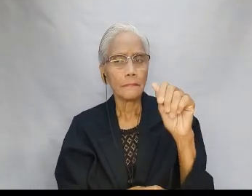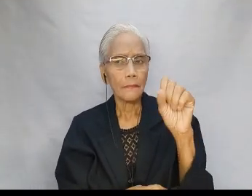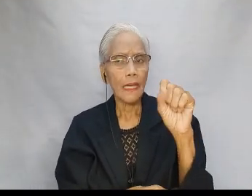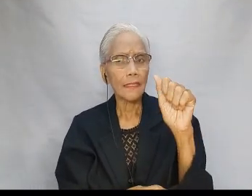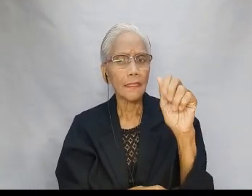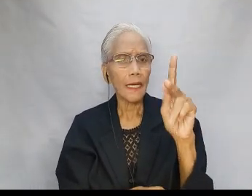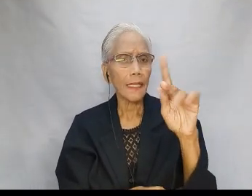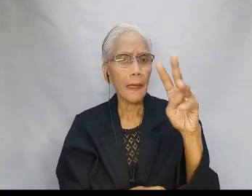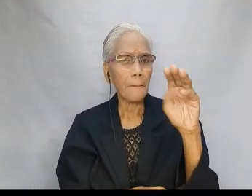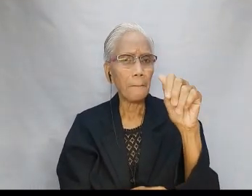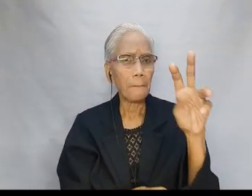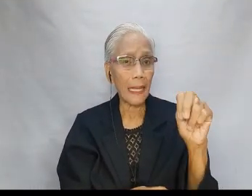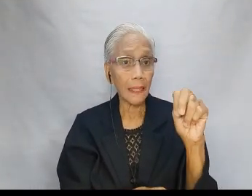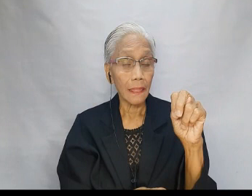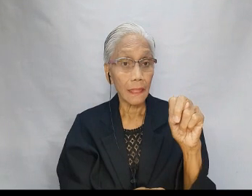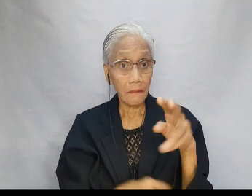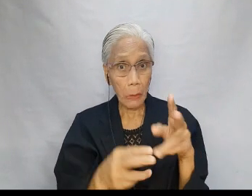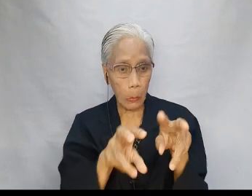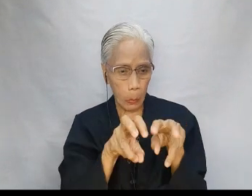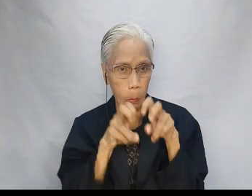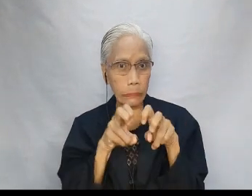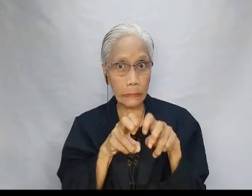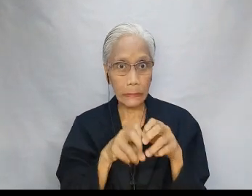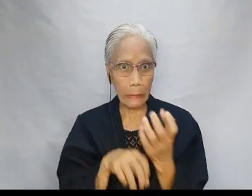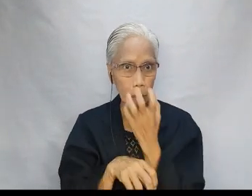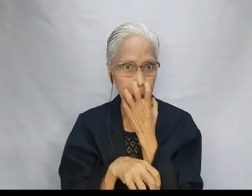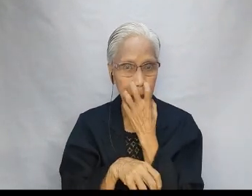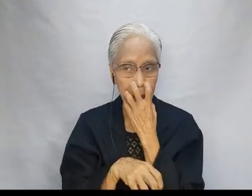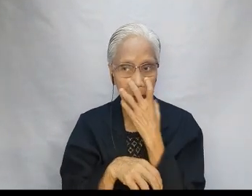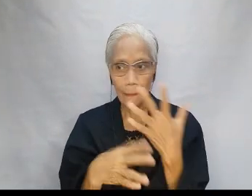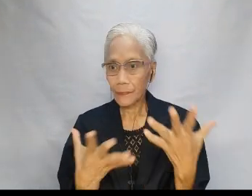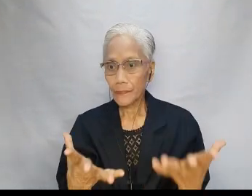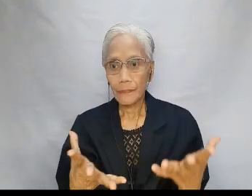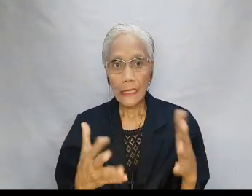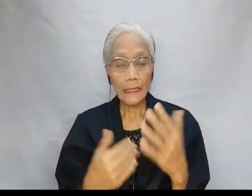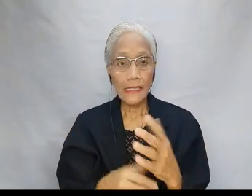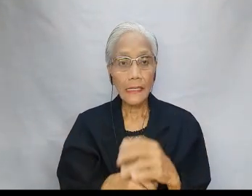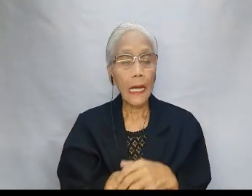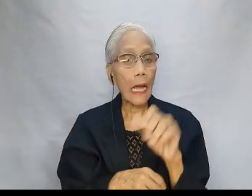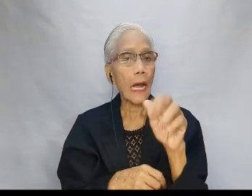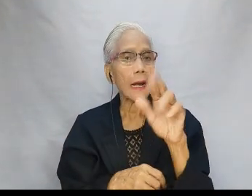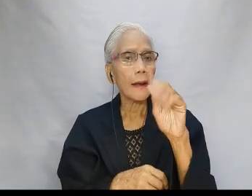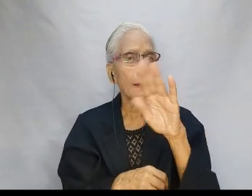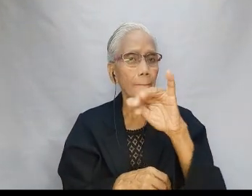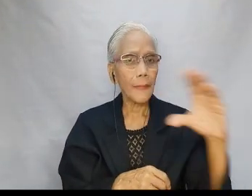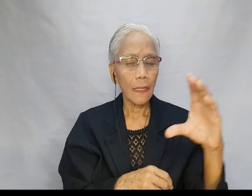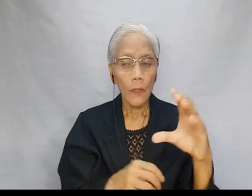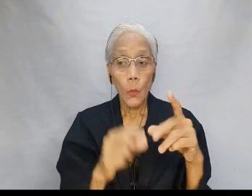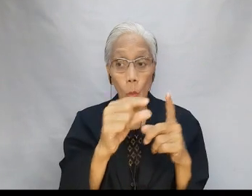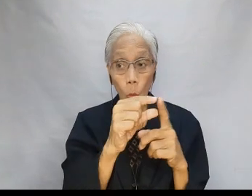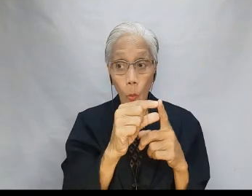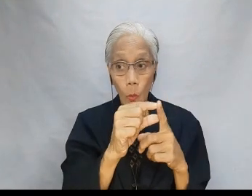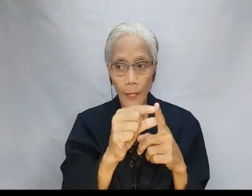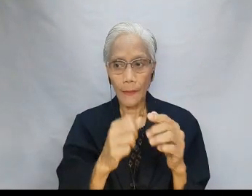root word is sakim. It possibly comes from the Arabic word sakim,